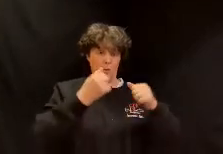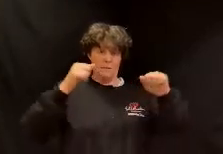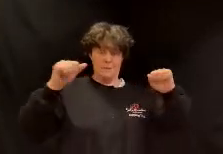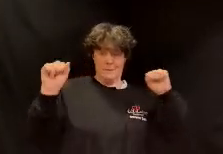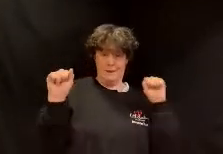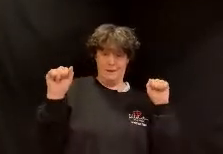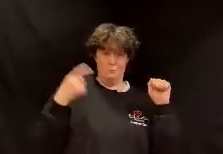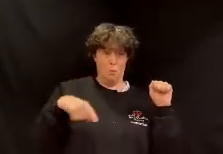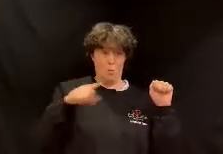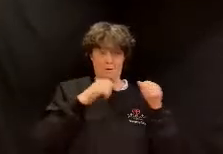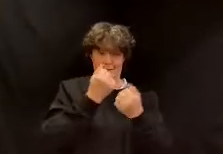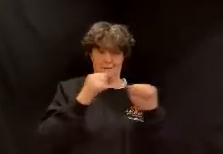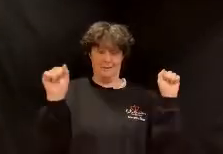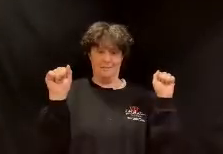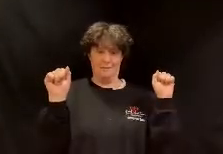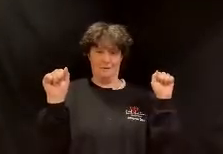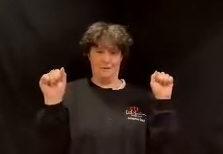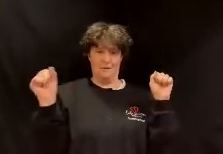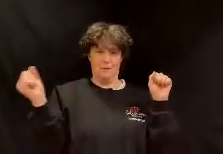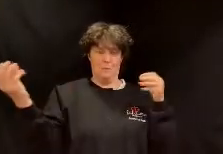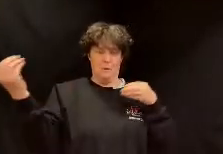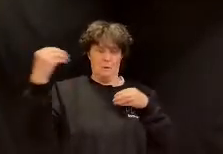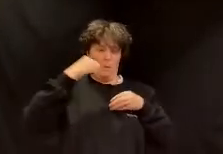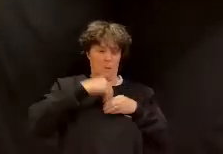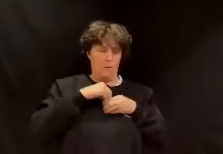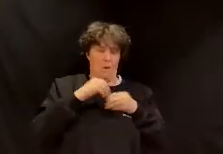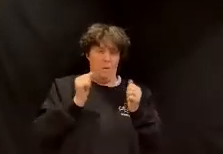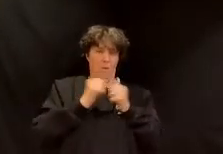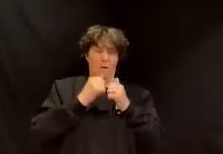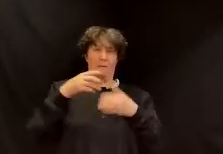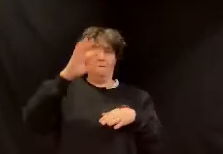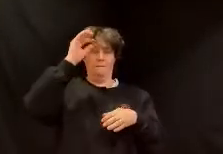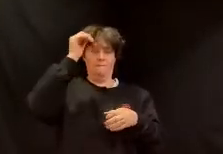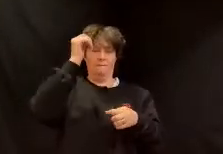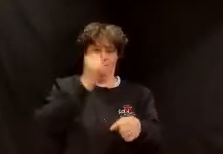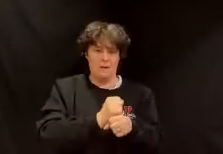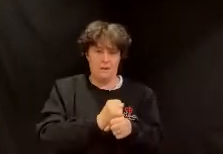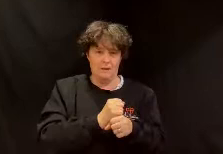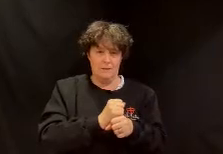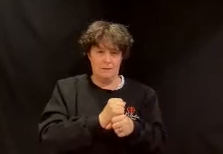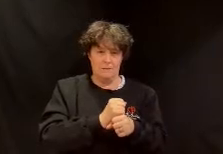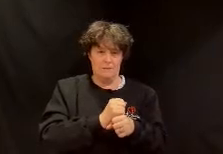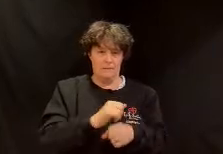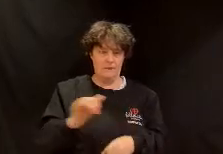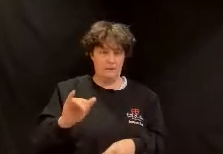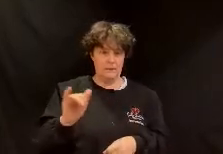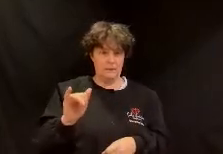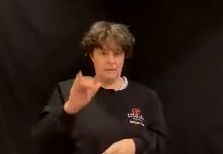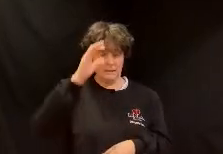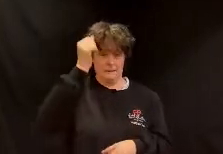again, you got infused with faith. Right? It's the same faith.